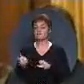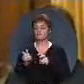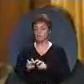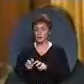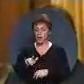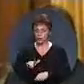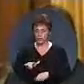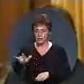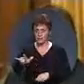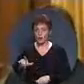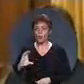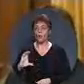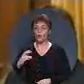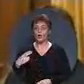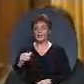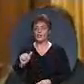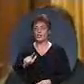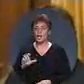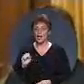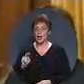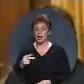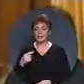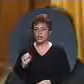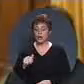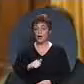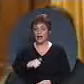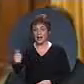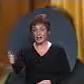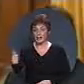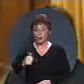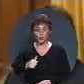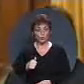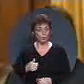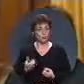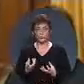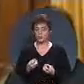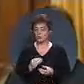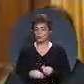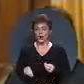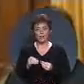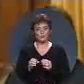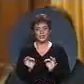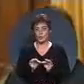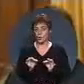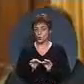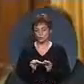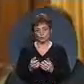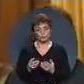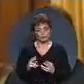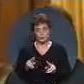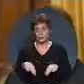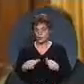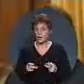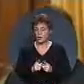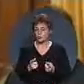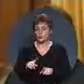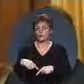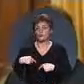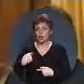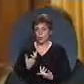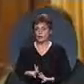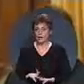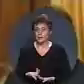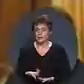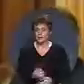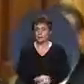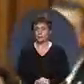of the Challenger, which was a long-standing practice of the previous government. And, Mr. Speaker, there was one meal picked up at the personal expense of